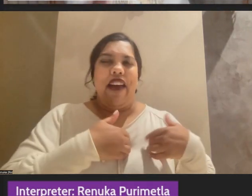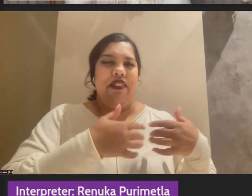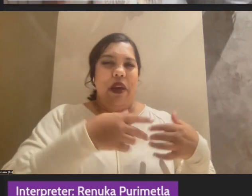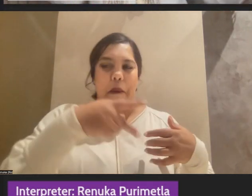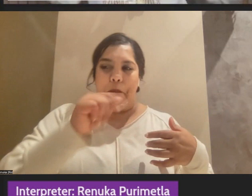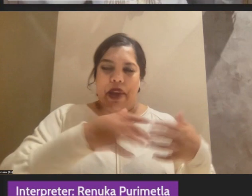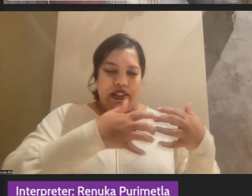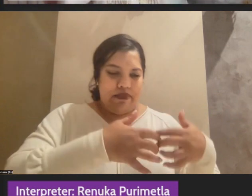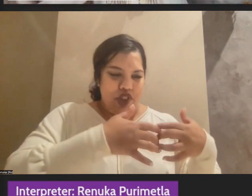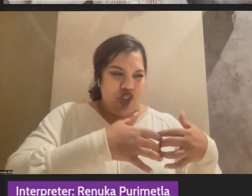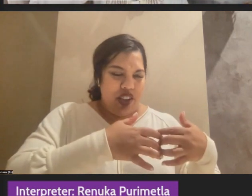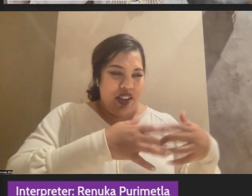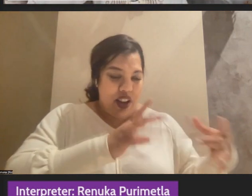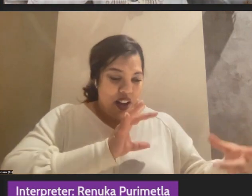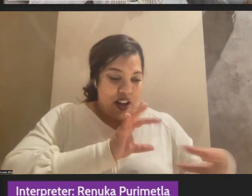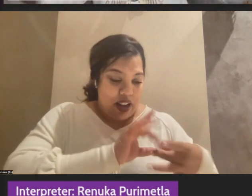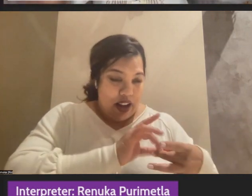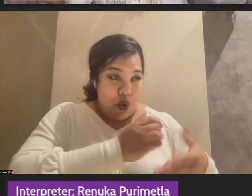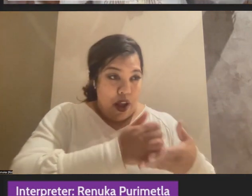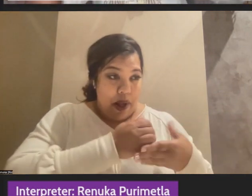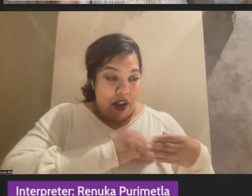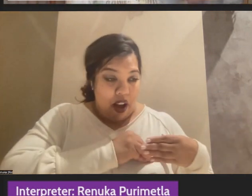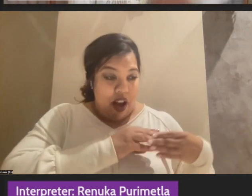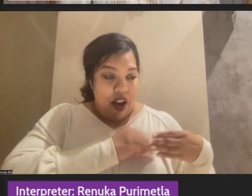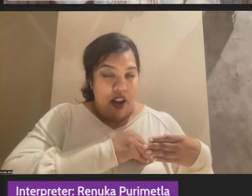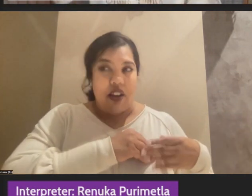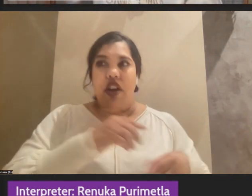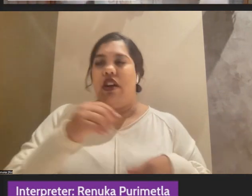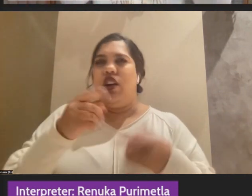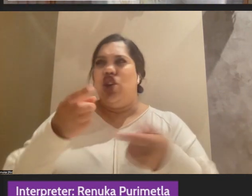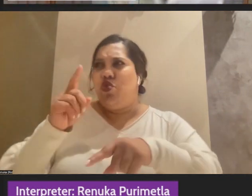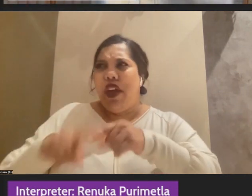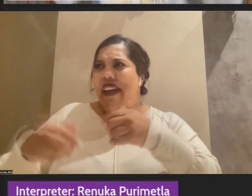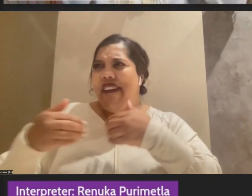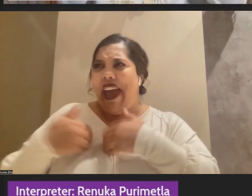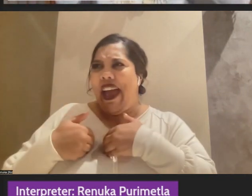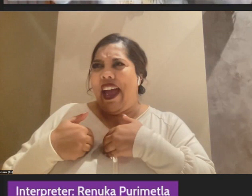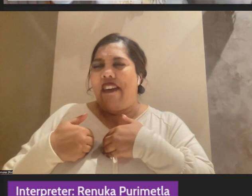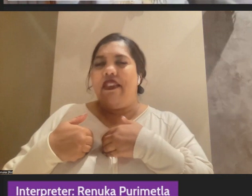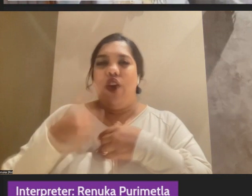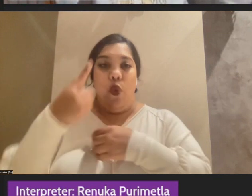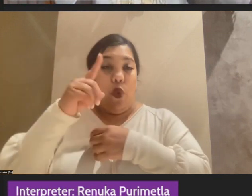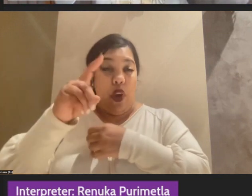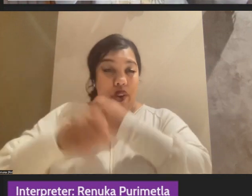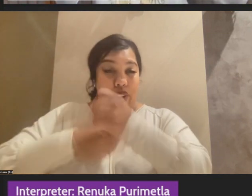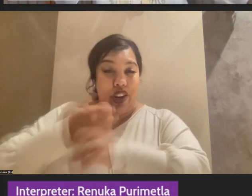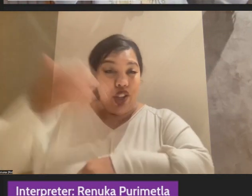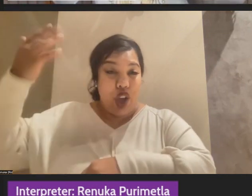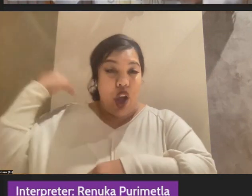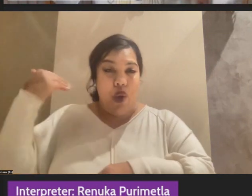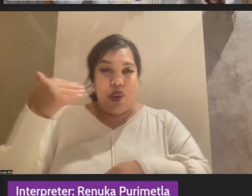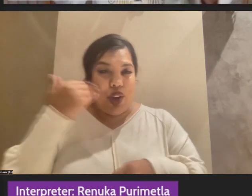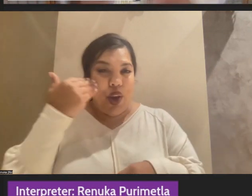it is, robotic assisted surgery, whatever it is. 100 years ago wasn't even in the minds